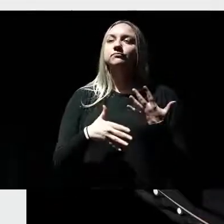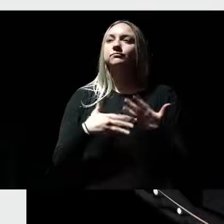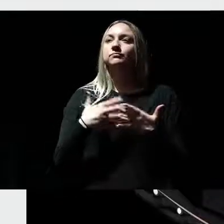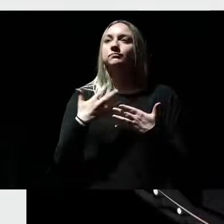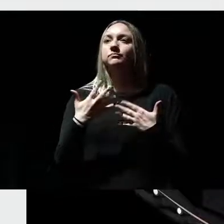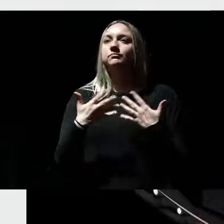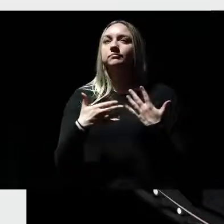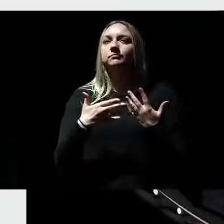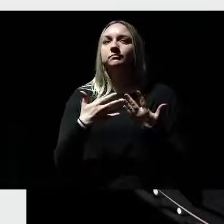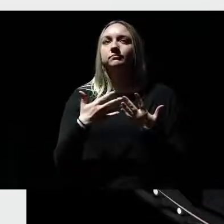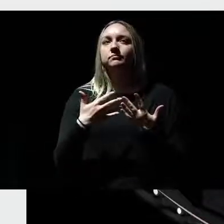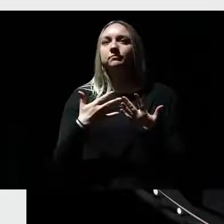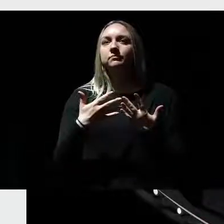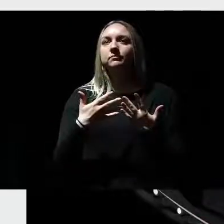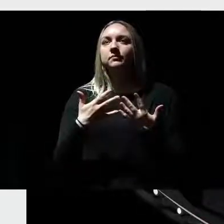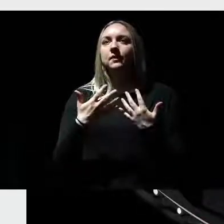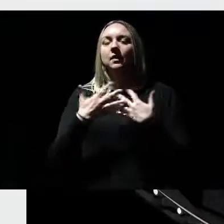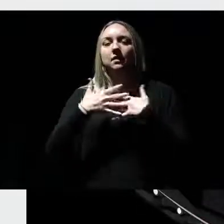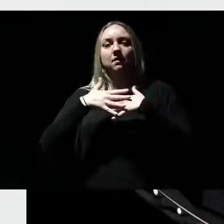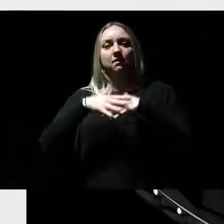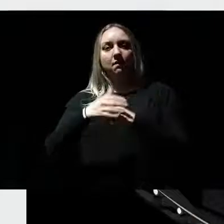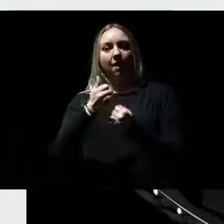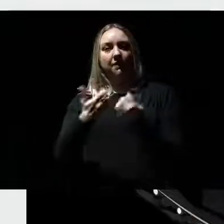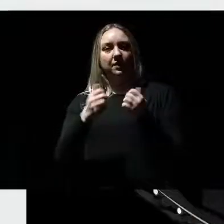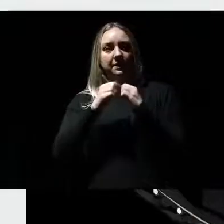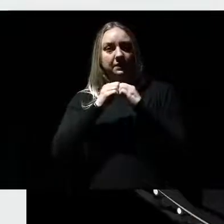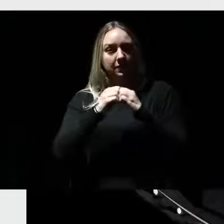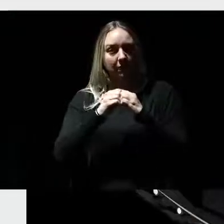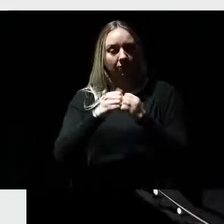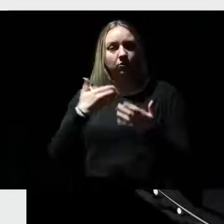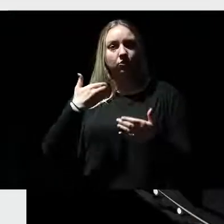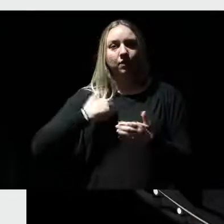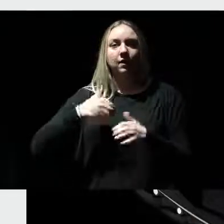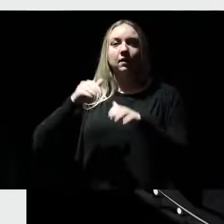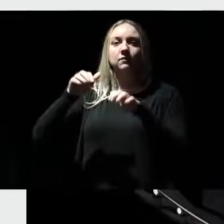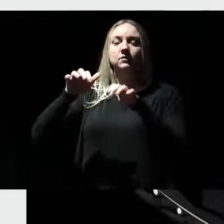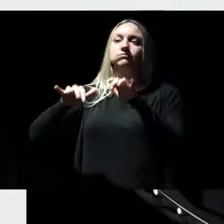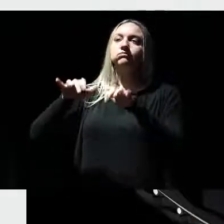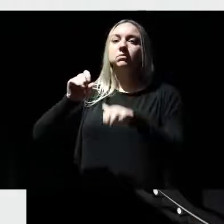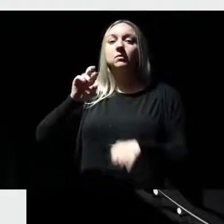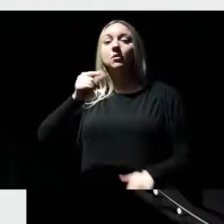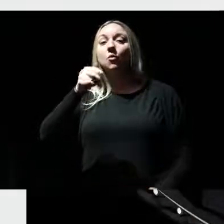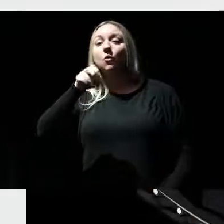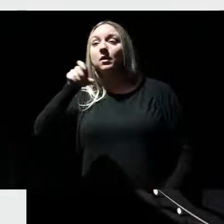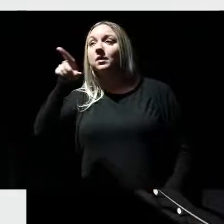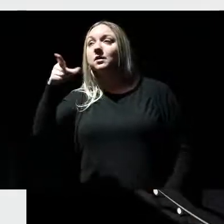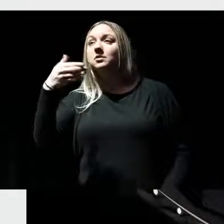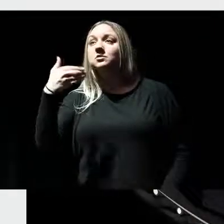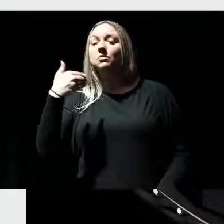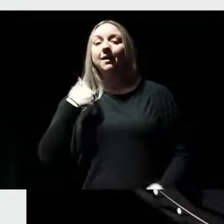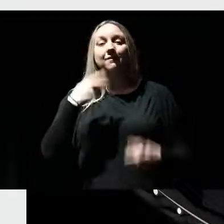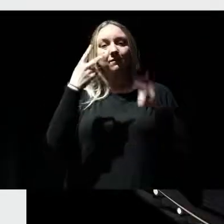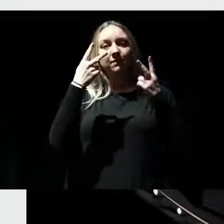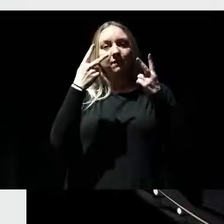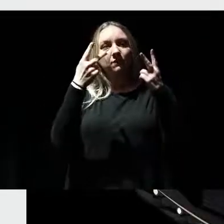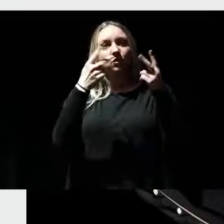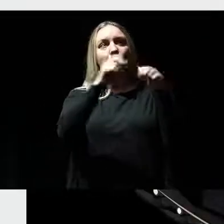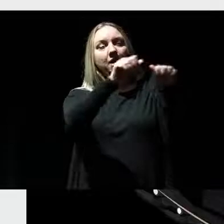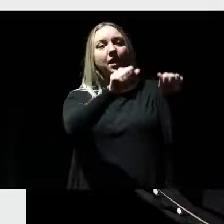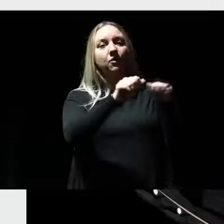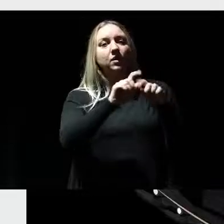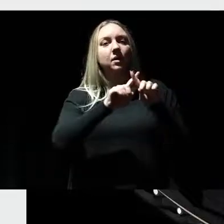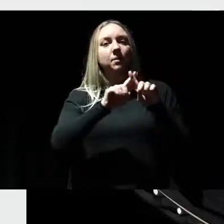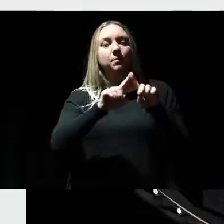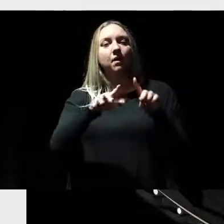wrap the organ, the balconies, to create sculptural elements that start to feel like they're floating, almost